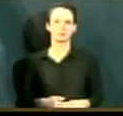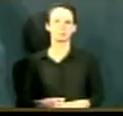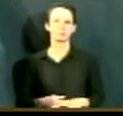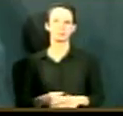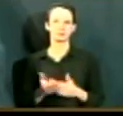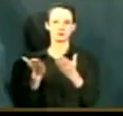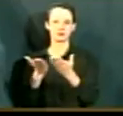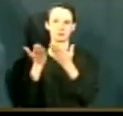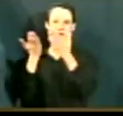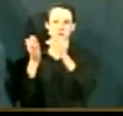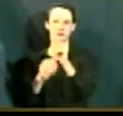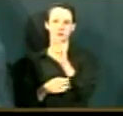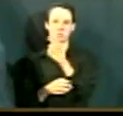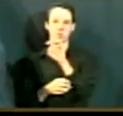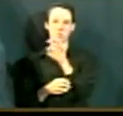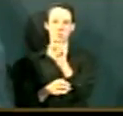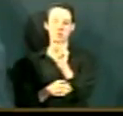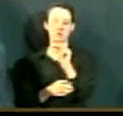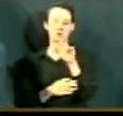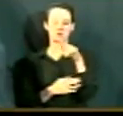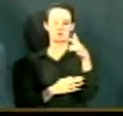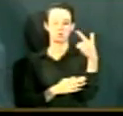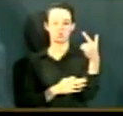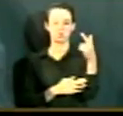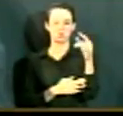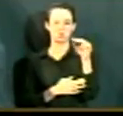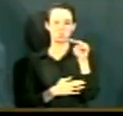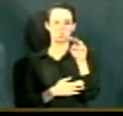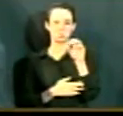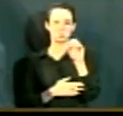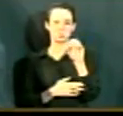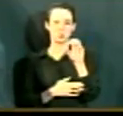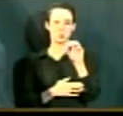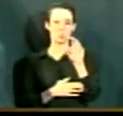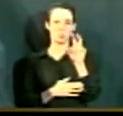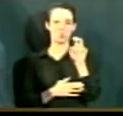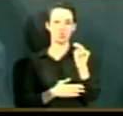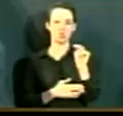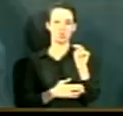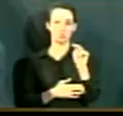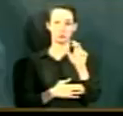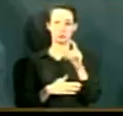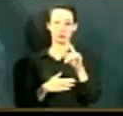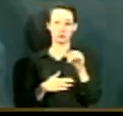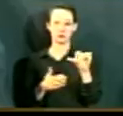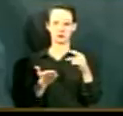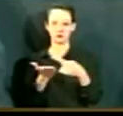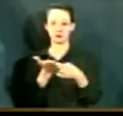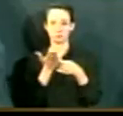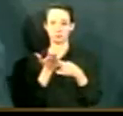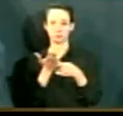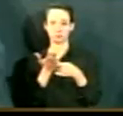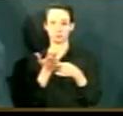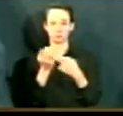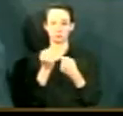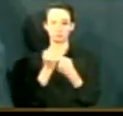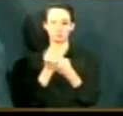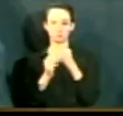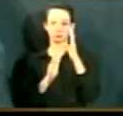Motion by Mr. Norman, seconded by Ms. Owen. Any discussion? All in favor say